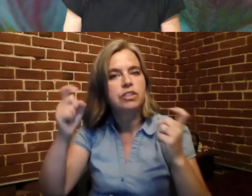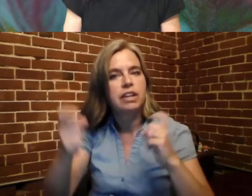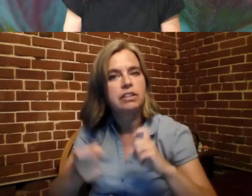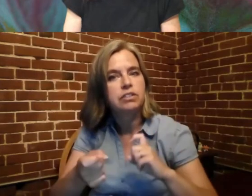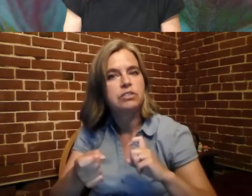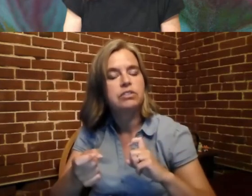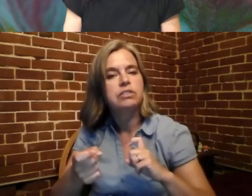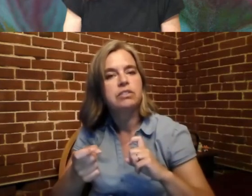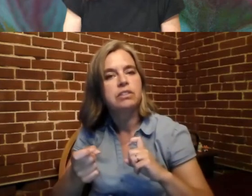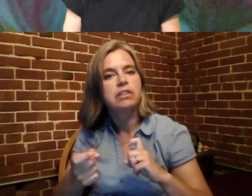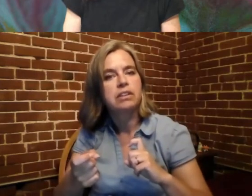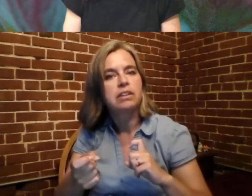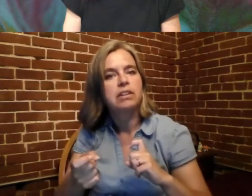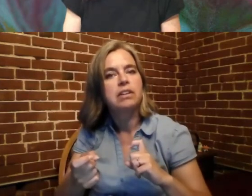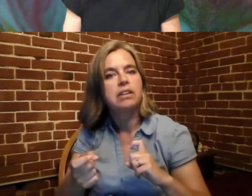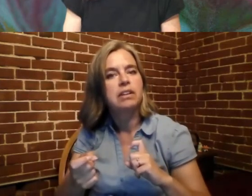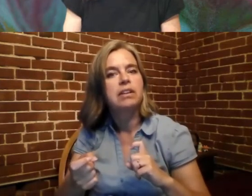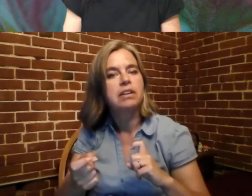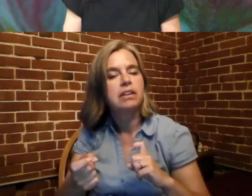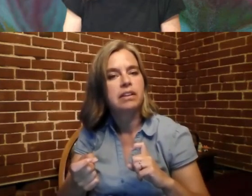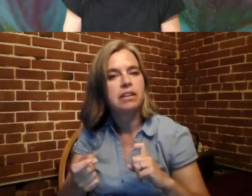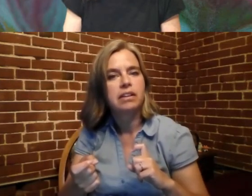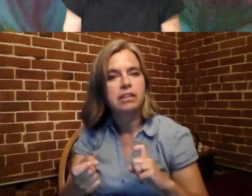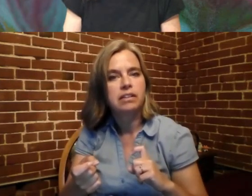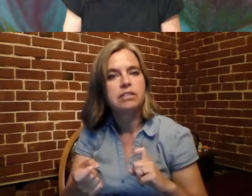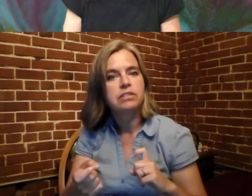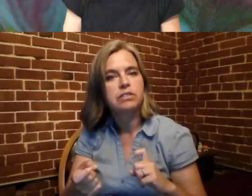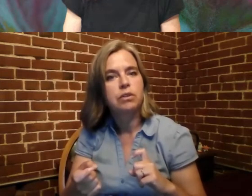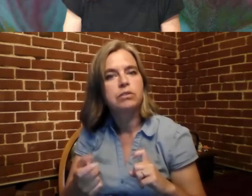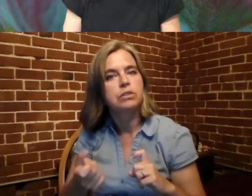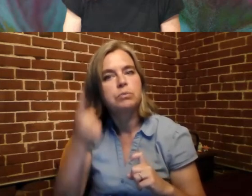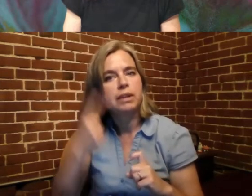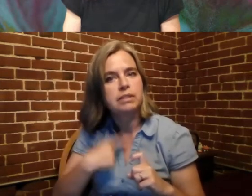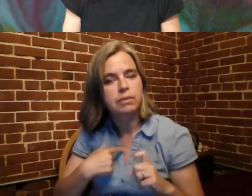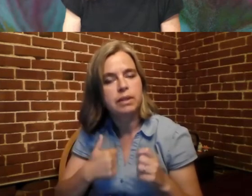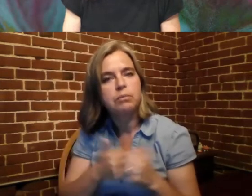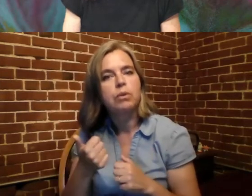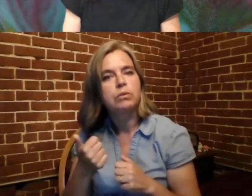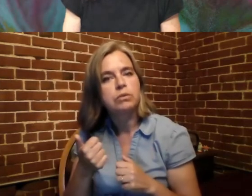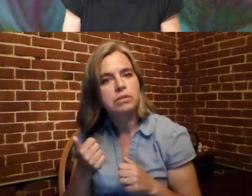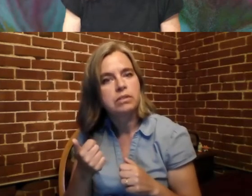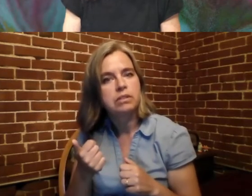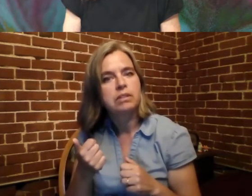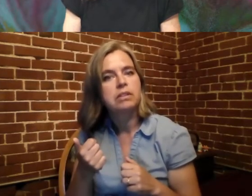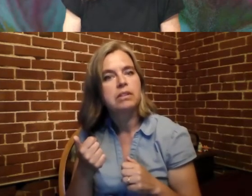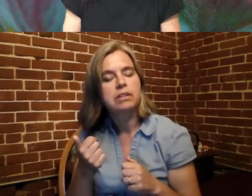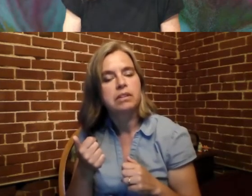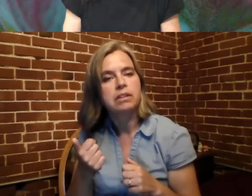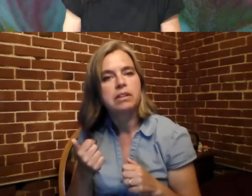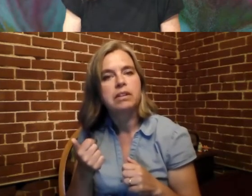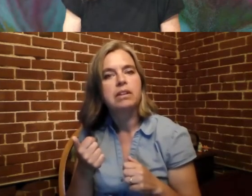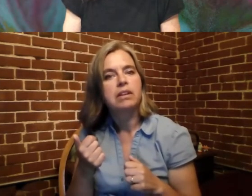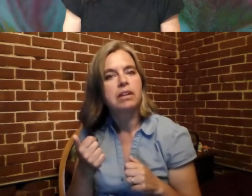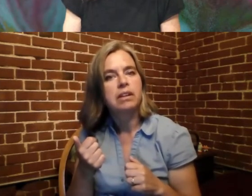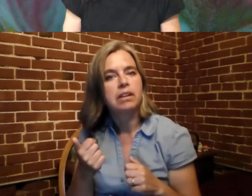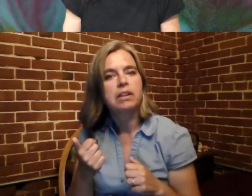most surprising thing to me, is that I even feel like, because all the attention that I'm paying to